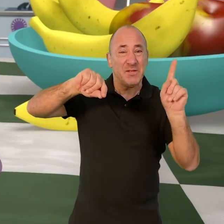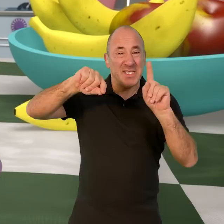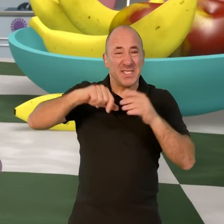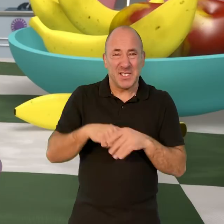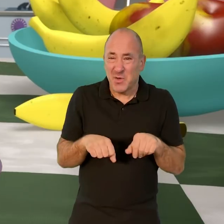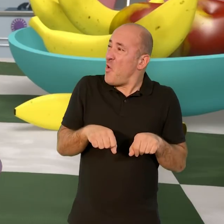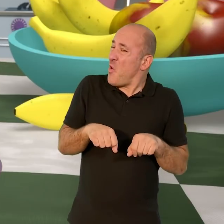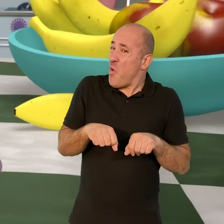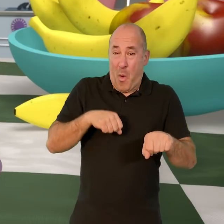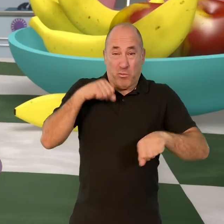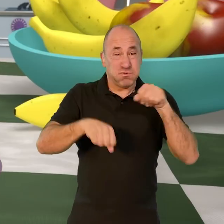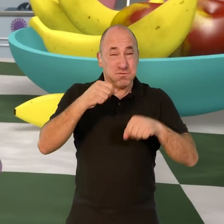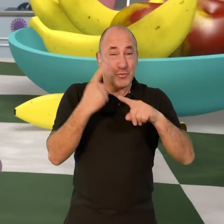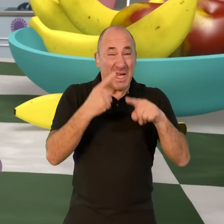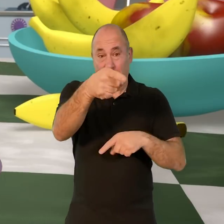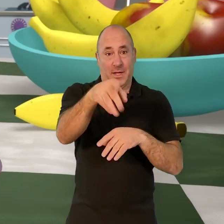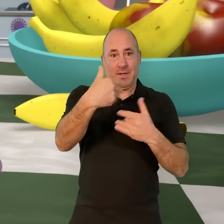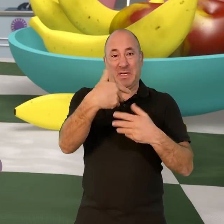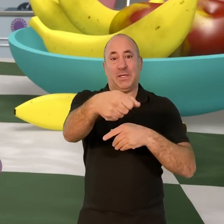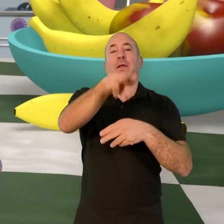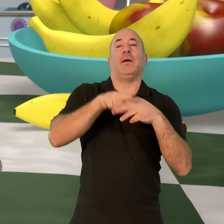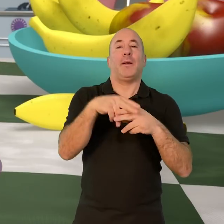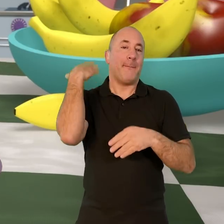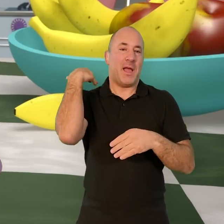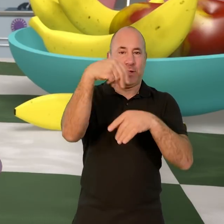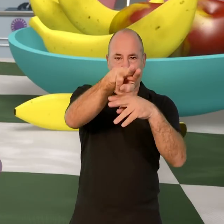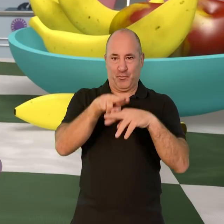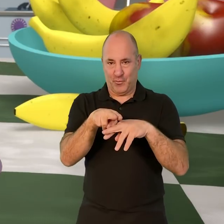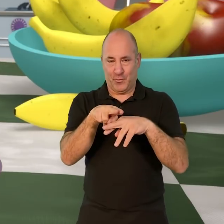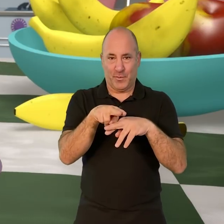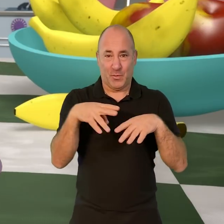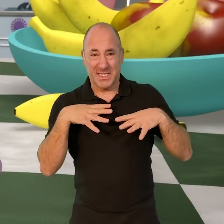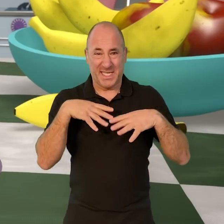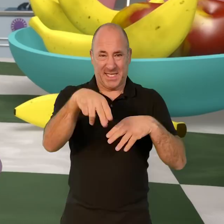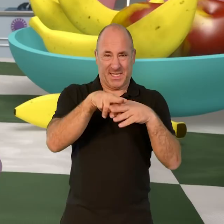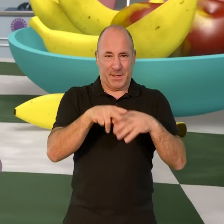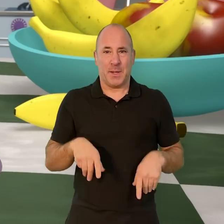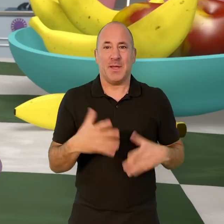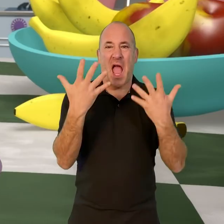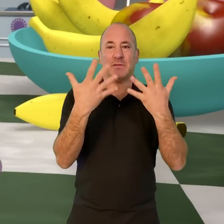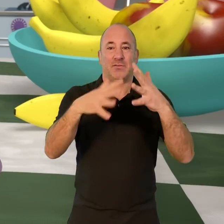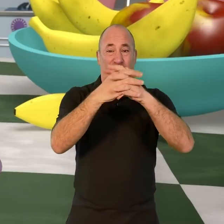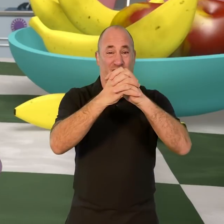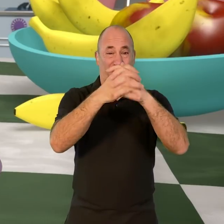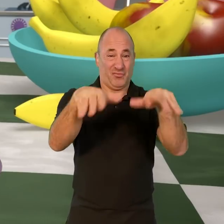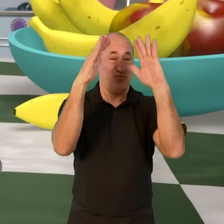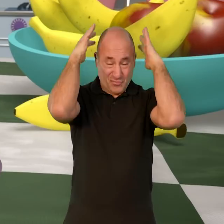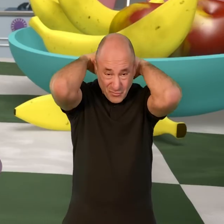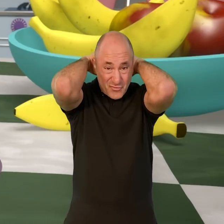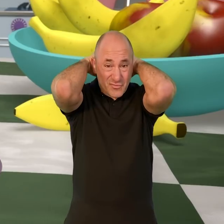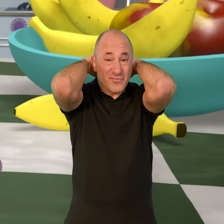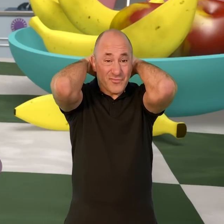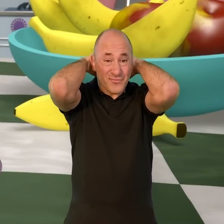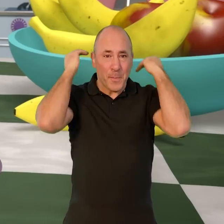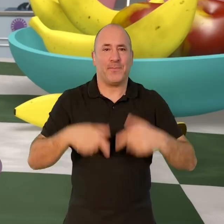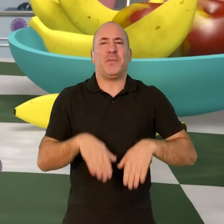breakfast. Betsy the banana pedals very fast on her bicycle. Lying on your backs again, everyone. Crisscross your fingers